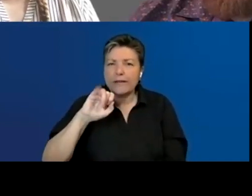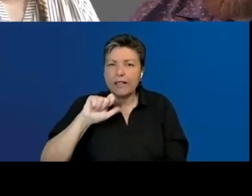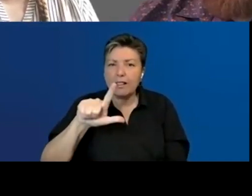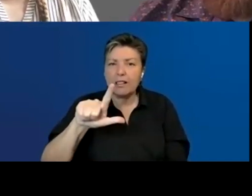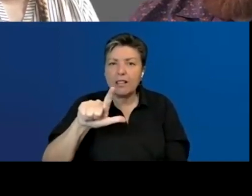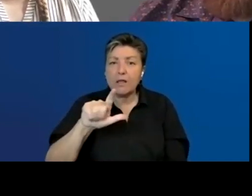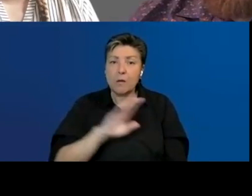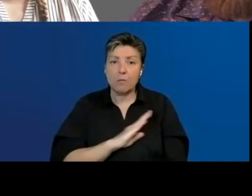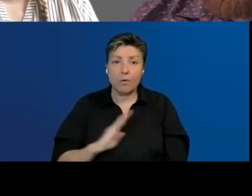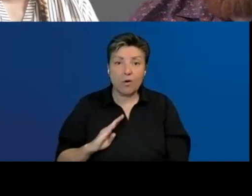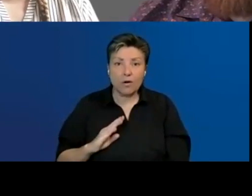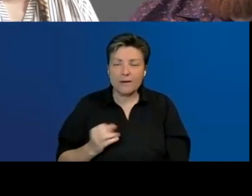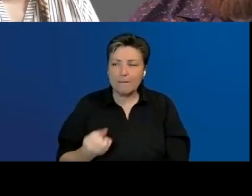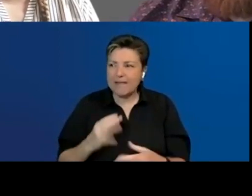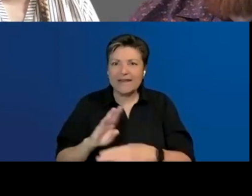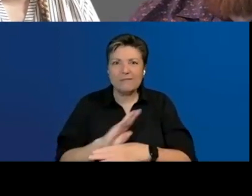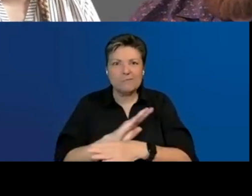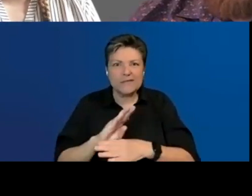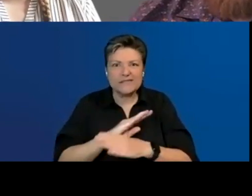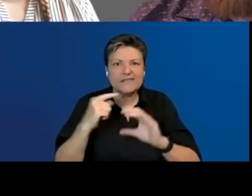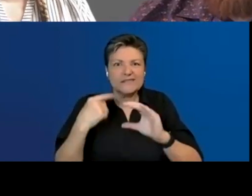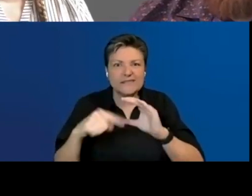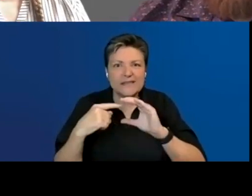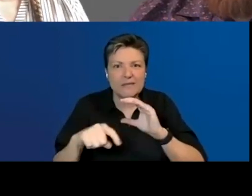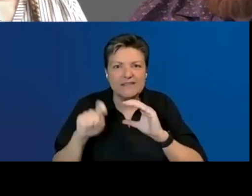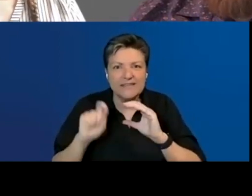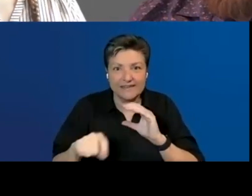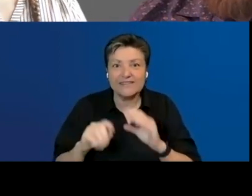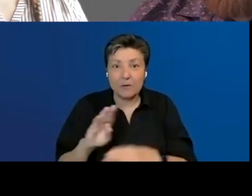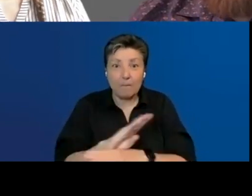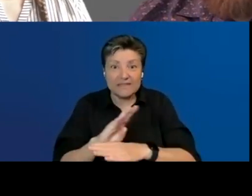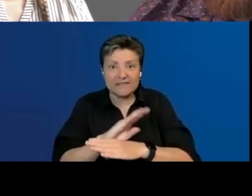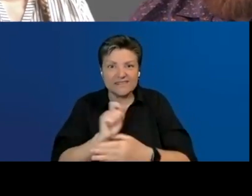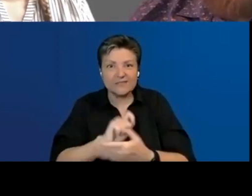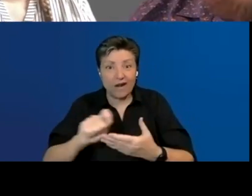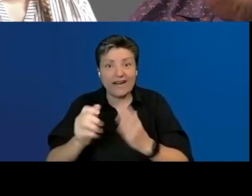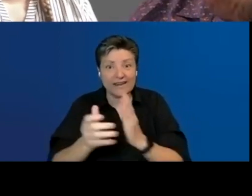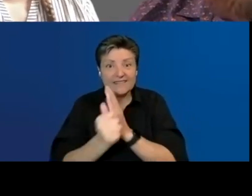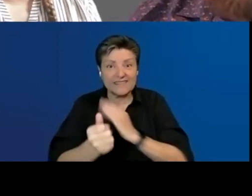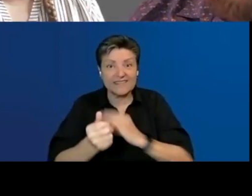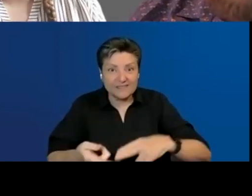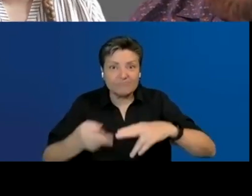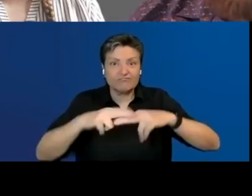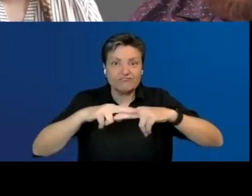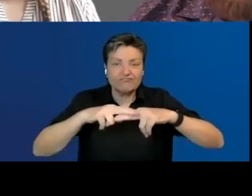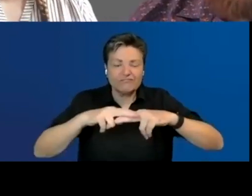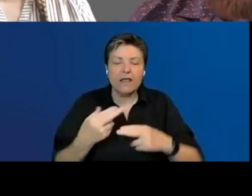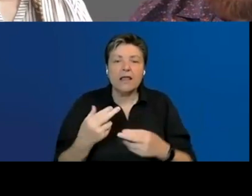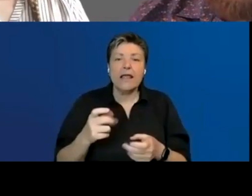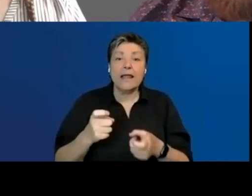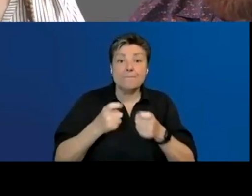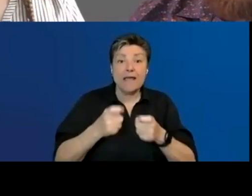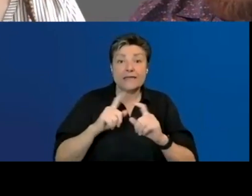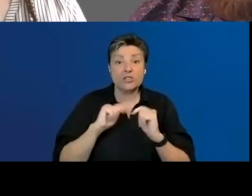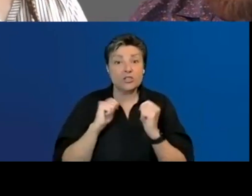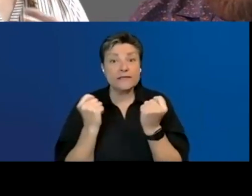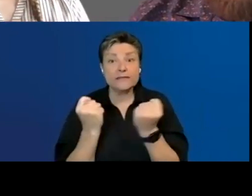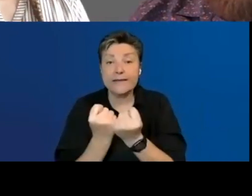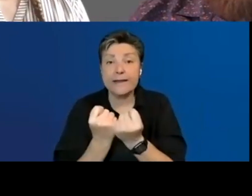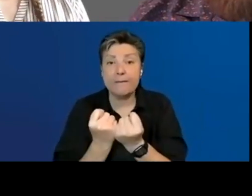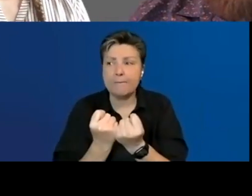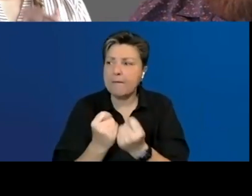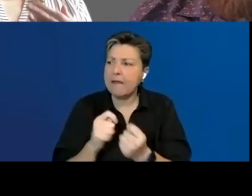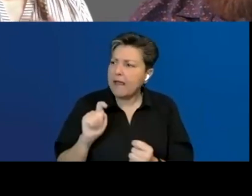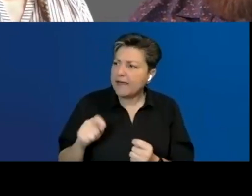emails I had to write. So you get like the business writing skills in that sense, and managing a team, because I had to say, okay, can these